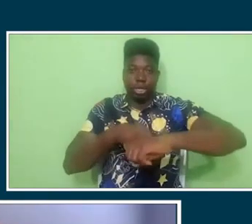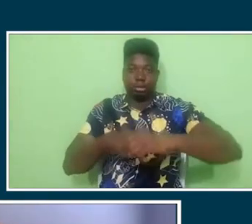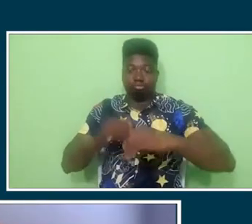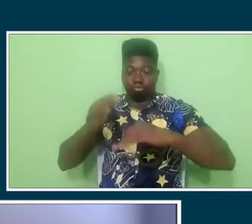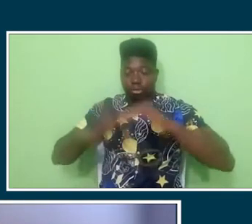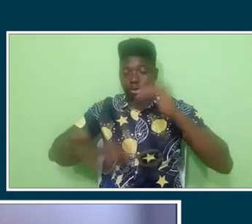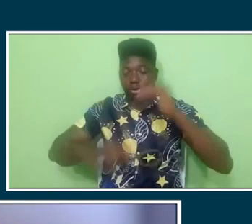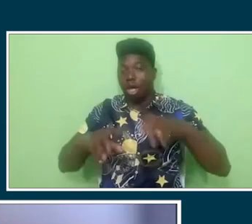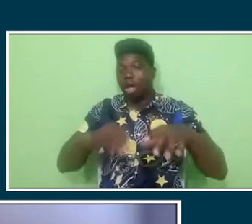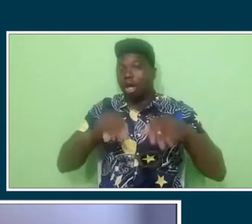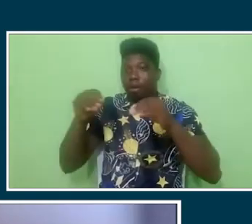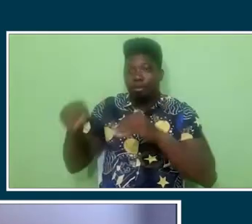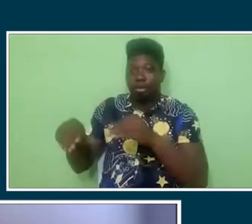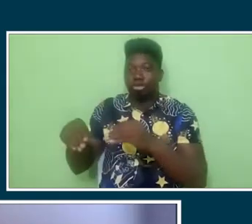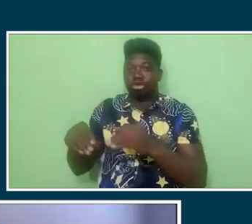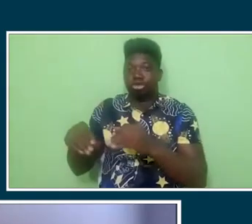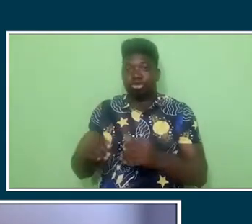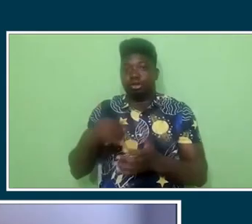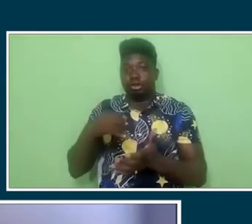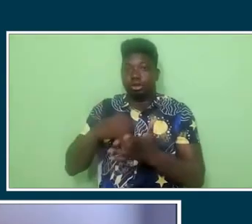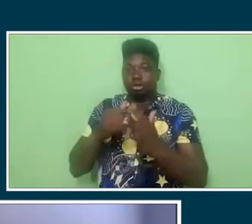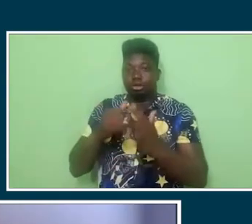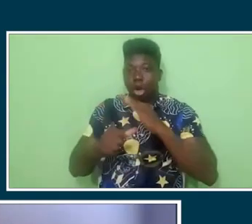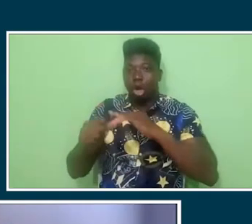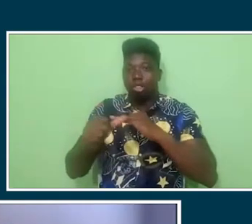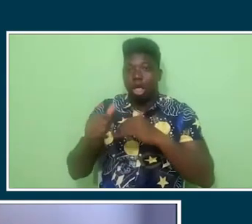it under scrutiny to say, why